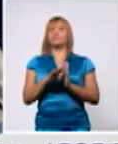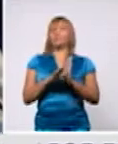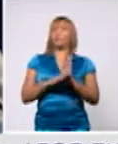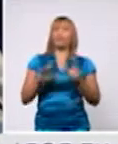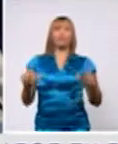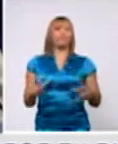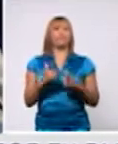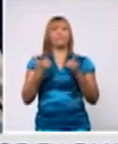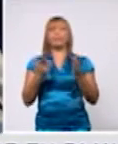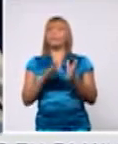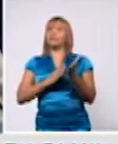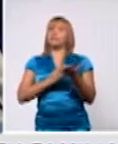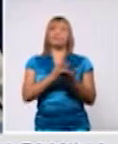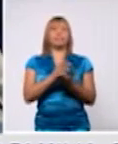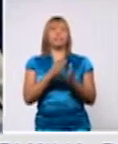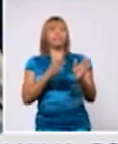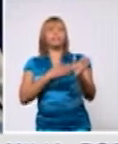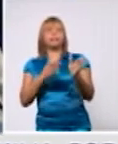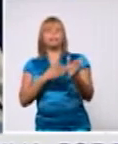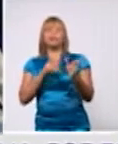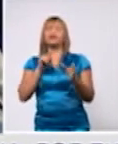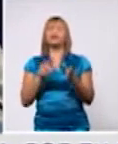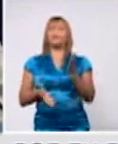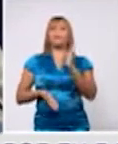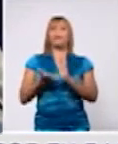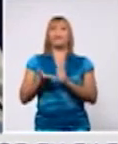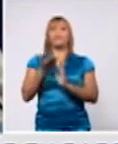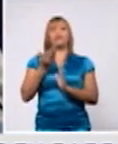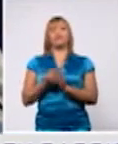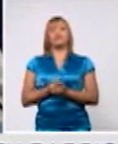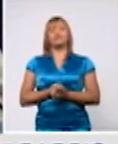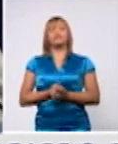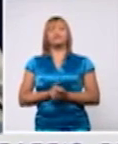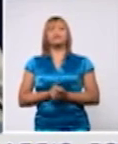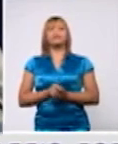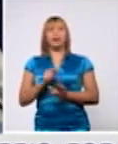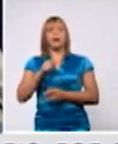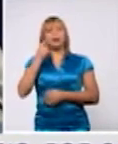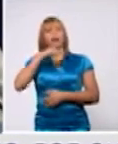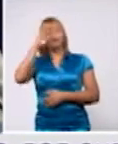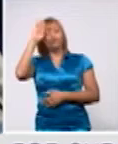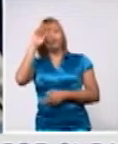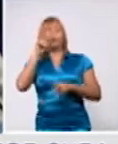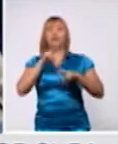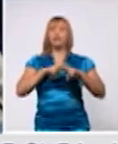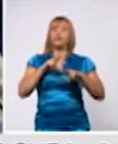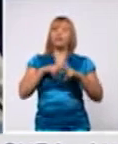When we look at this figure over the last 15 days, it rises to